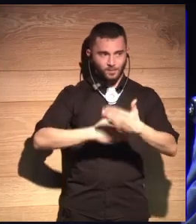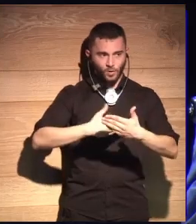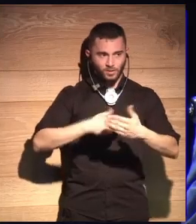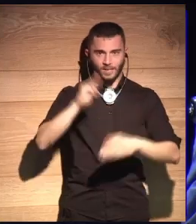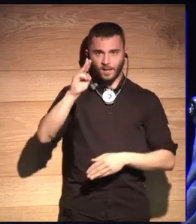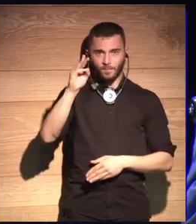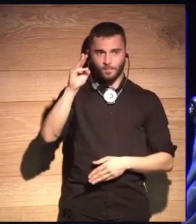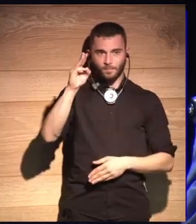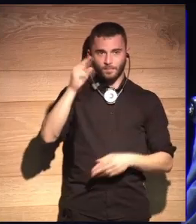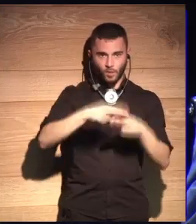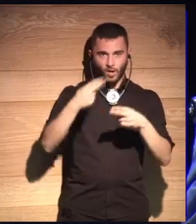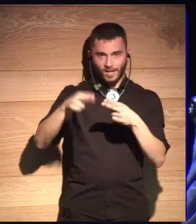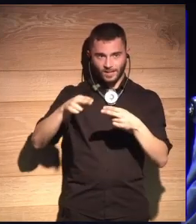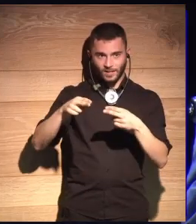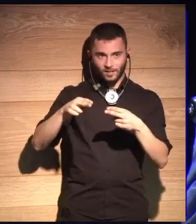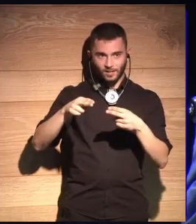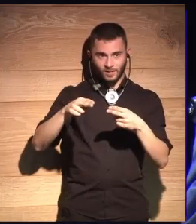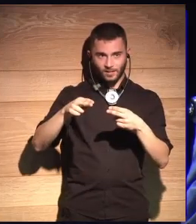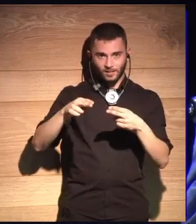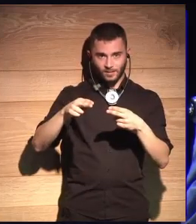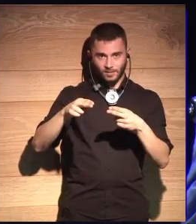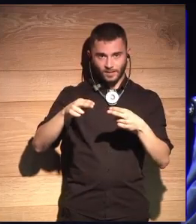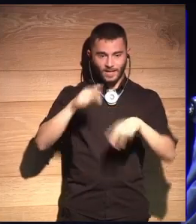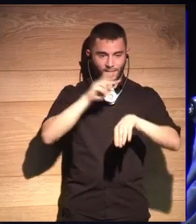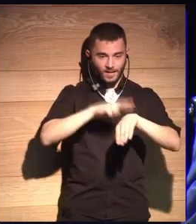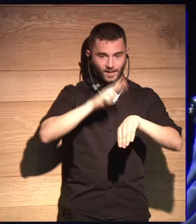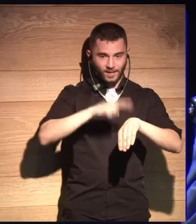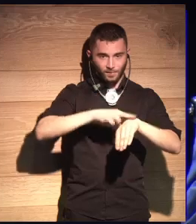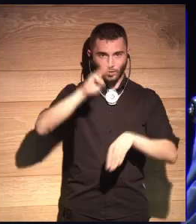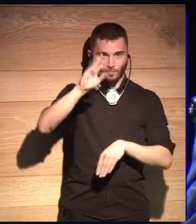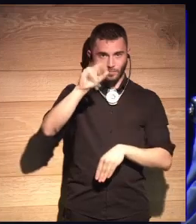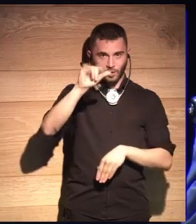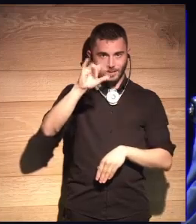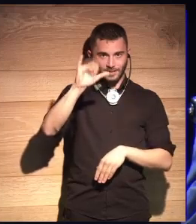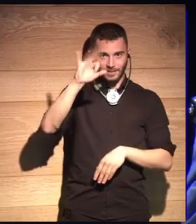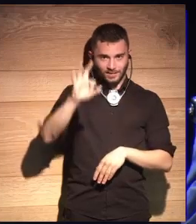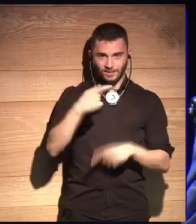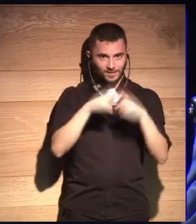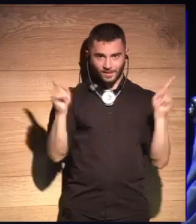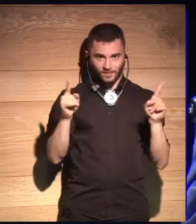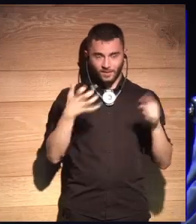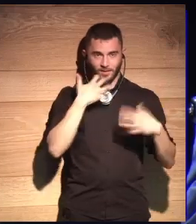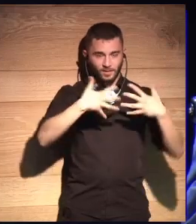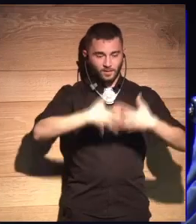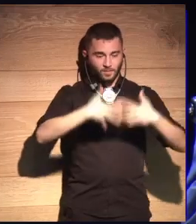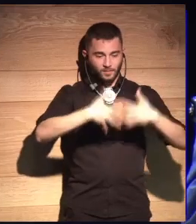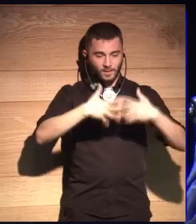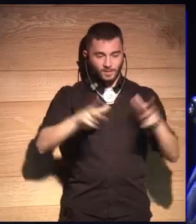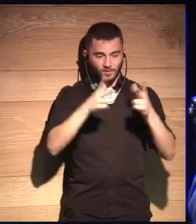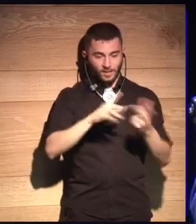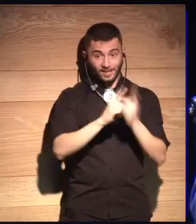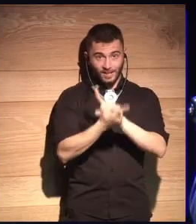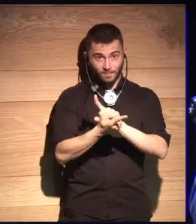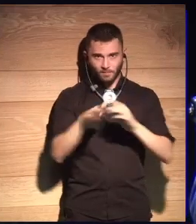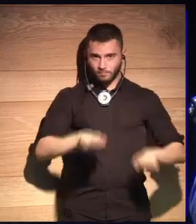pictorial, but they cannot give you what they offer, because the paces of the politics is very different from